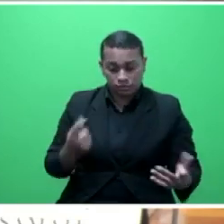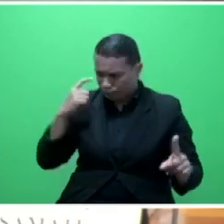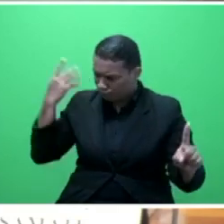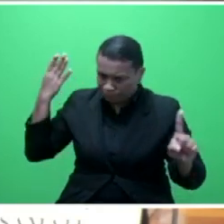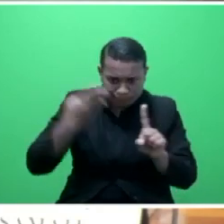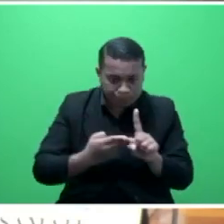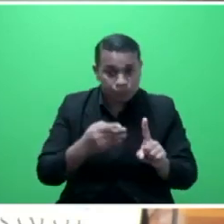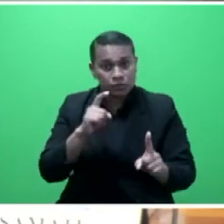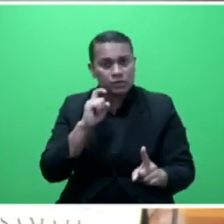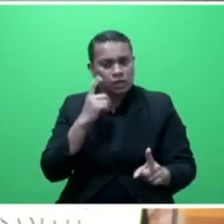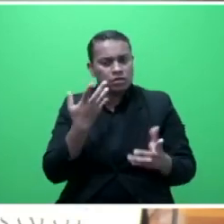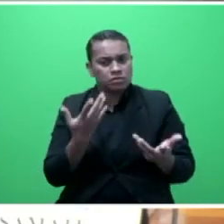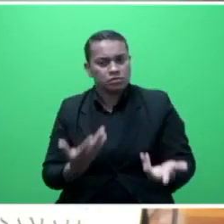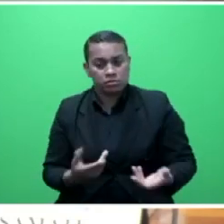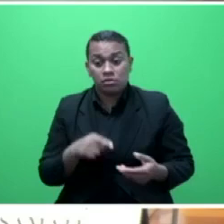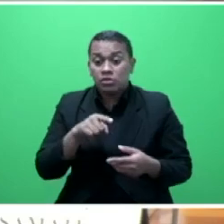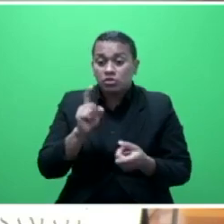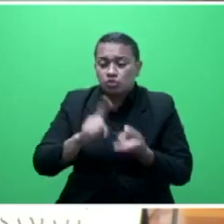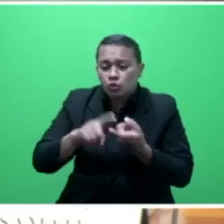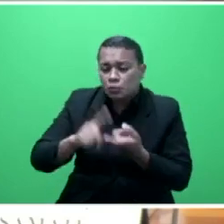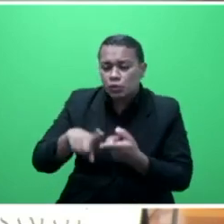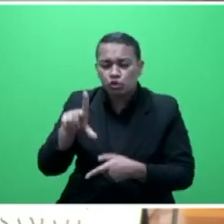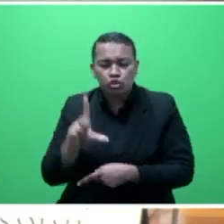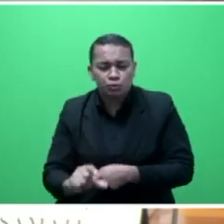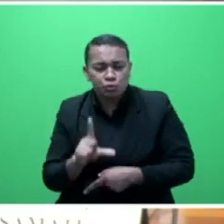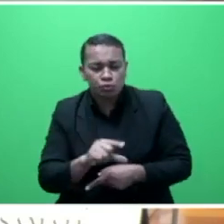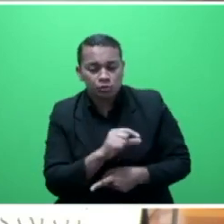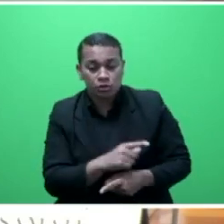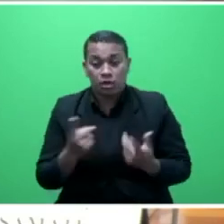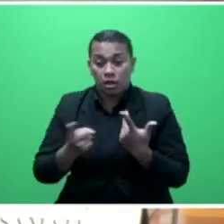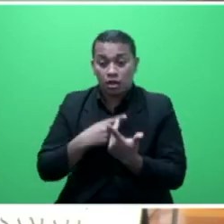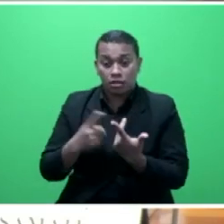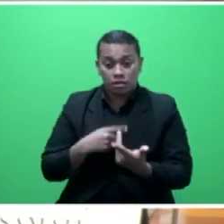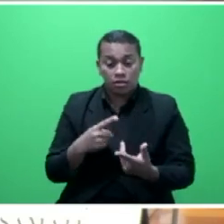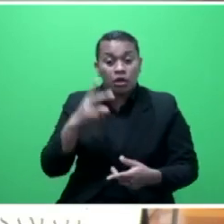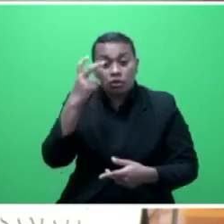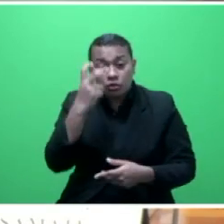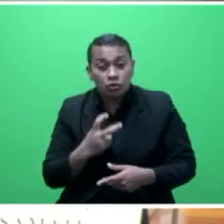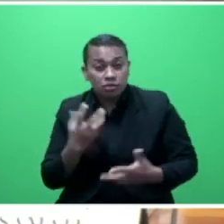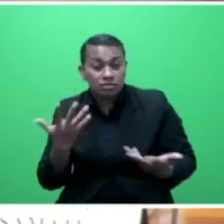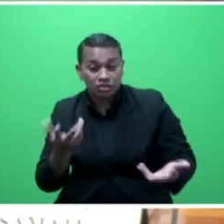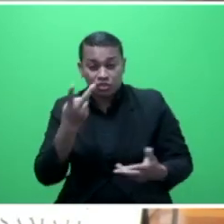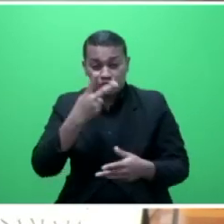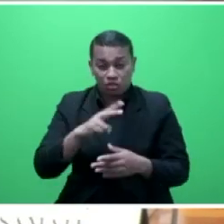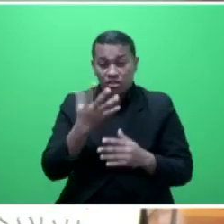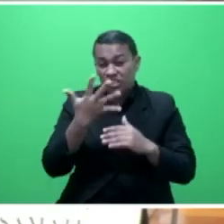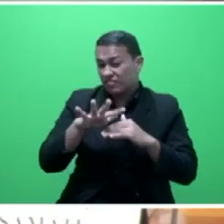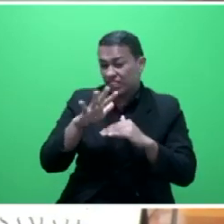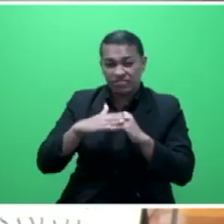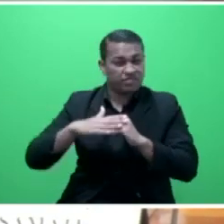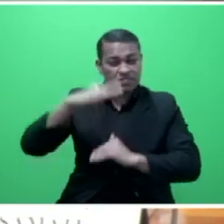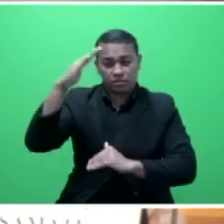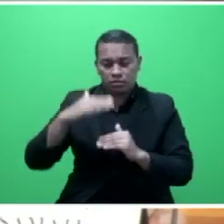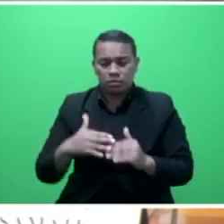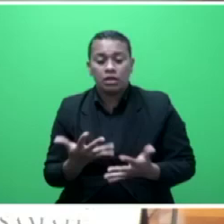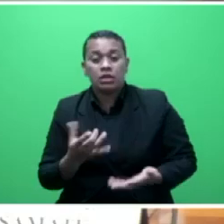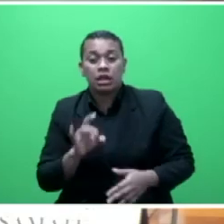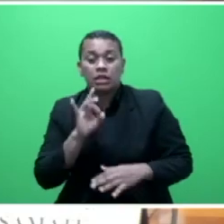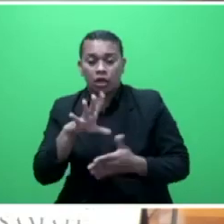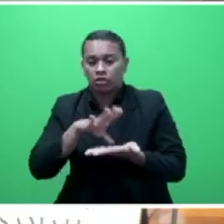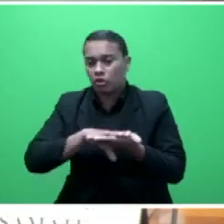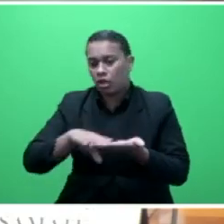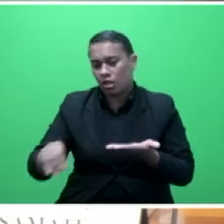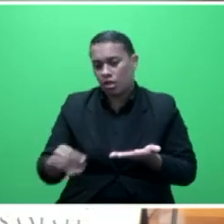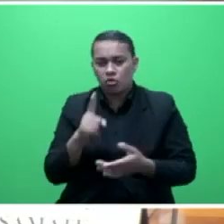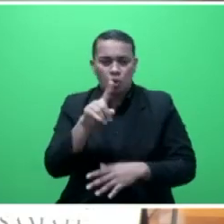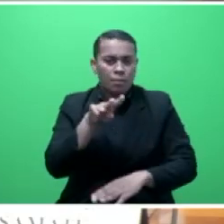We'll be lowering the bus fare for pensioners by $10 a month, given the very low usage we recorded and the general COVID-associated drop